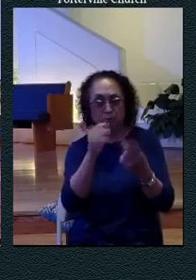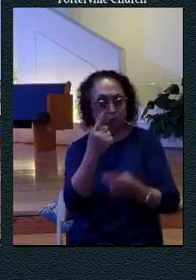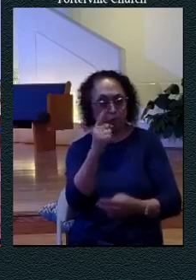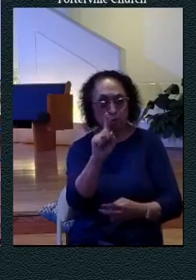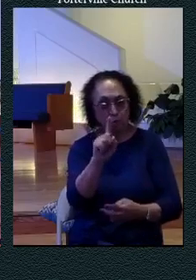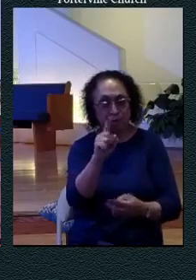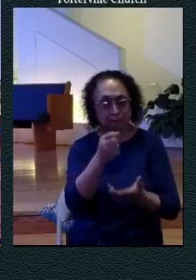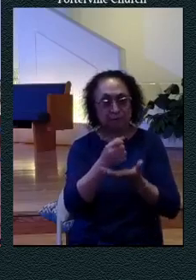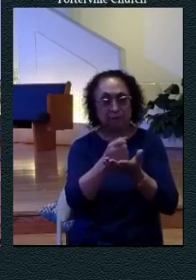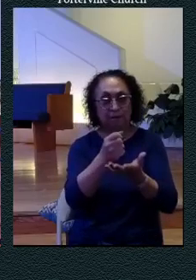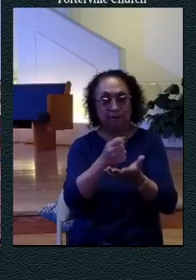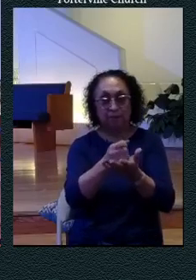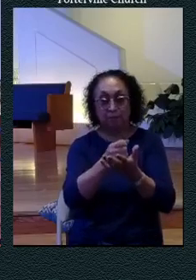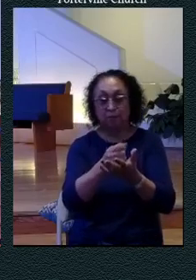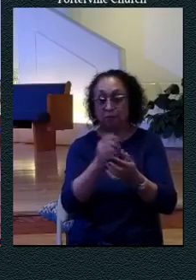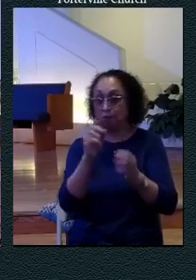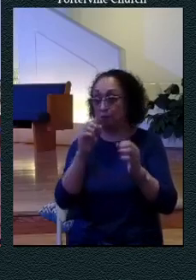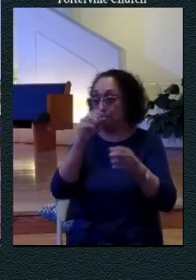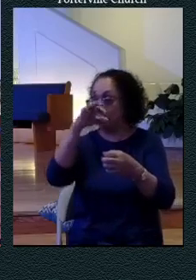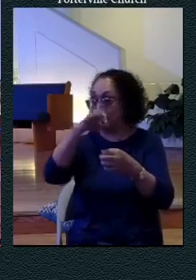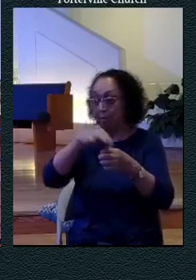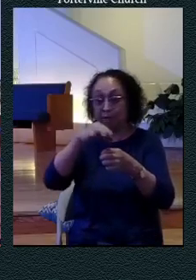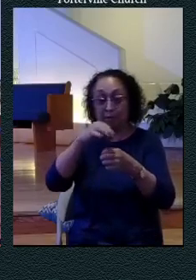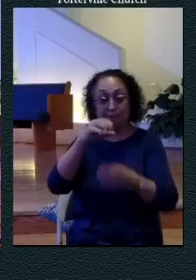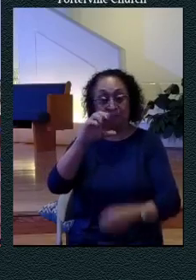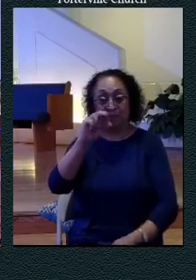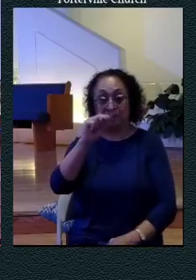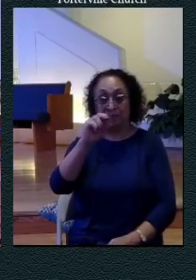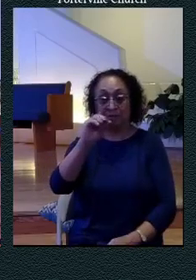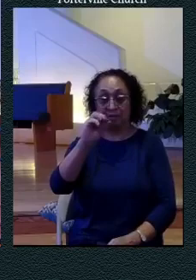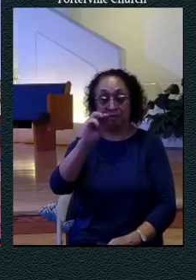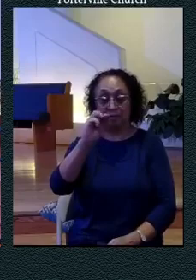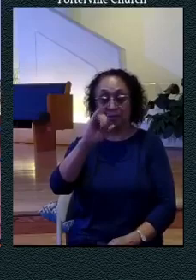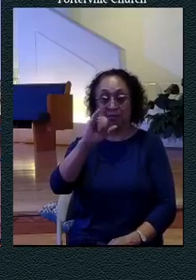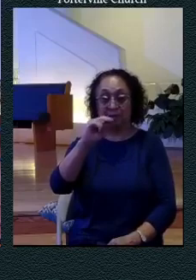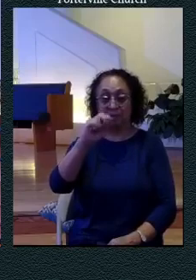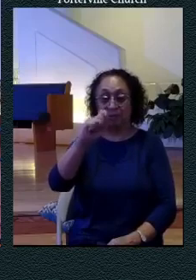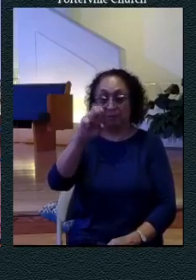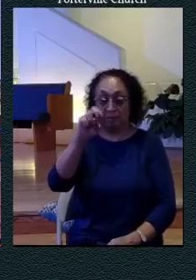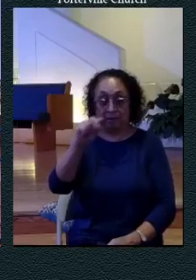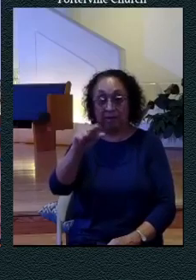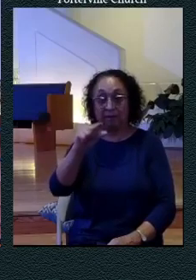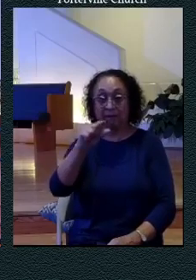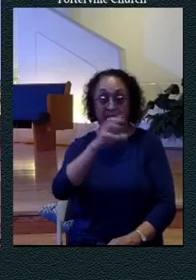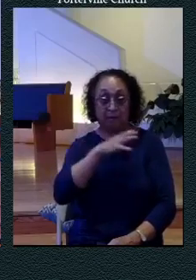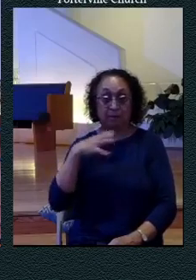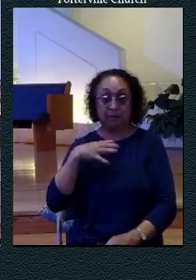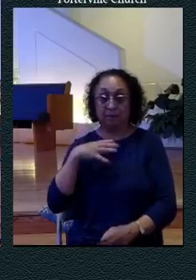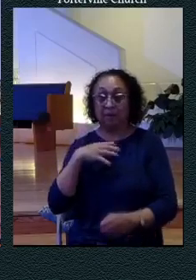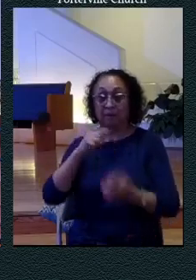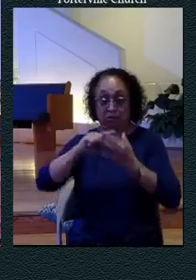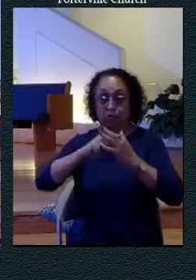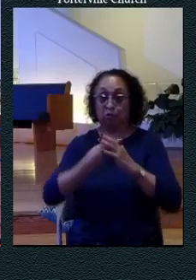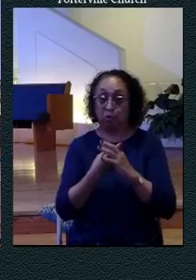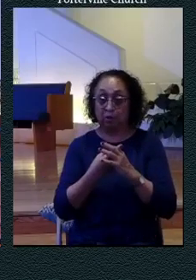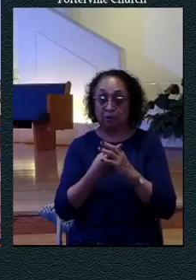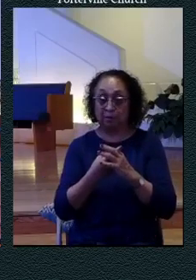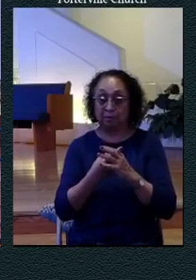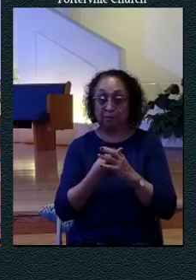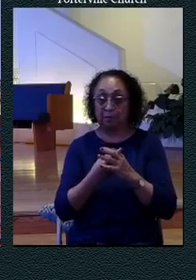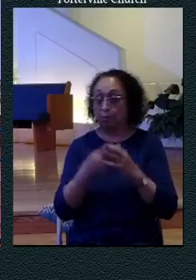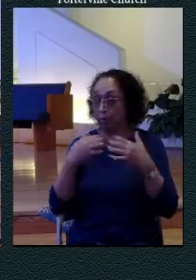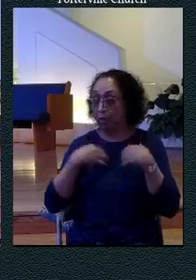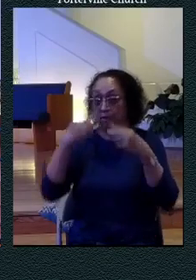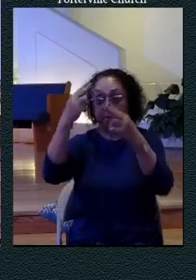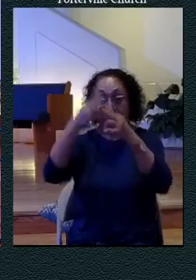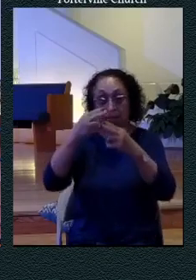So the nominating committee is engaged, and we are moving very prayerfully. We're not just sitting down with a list of your names